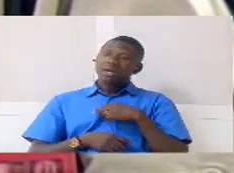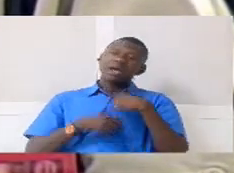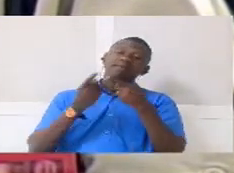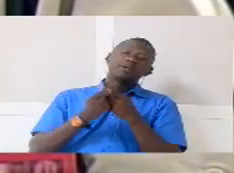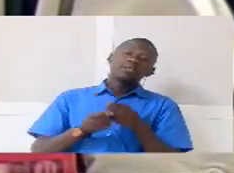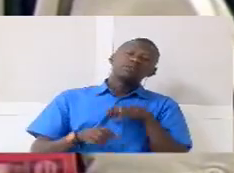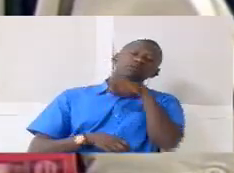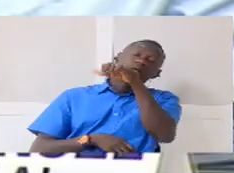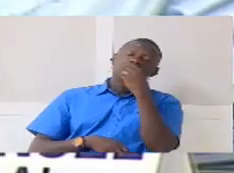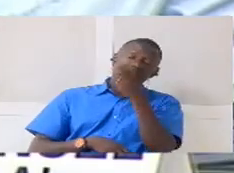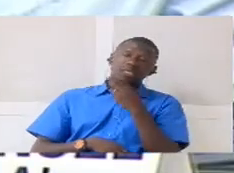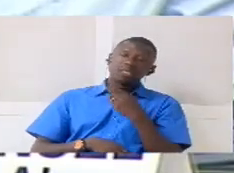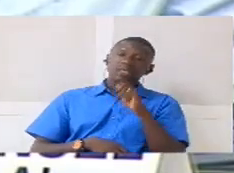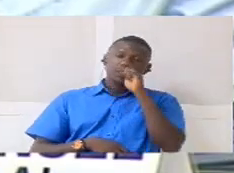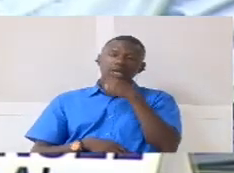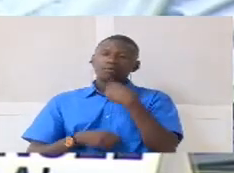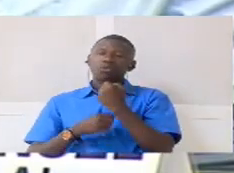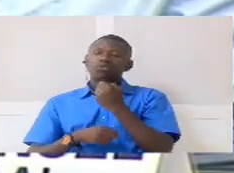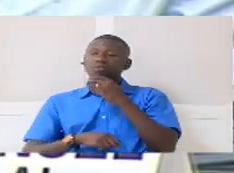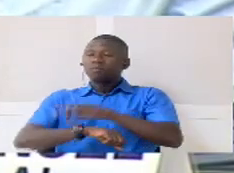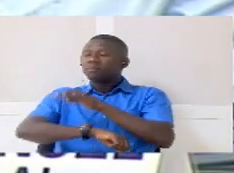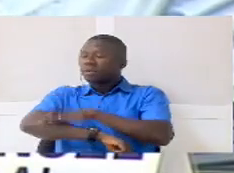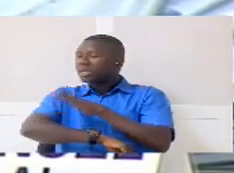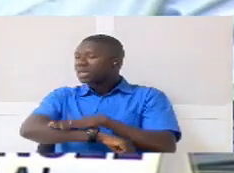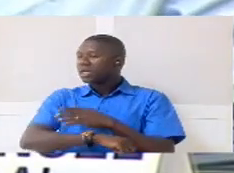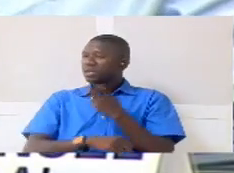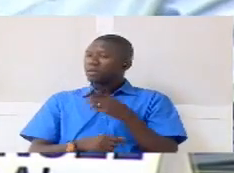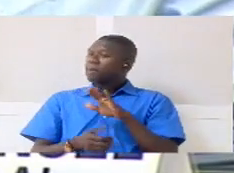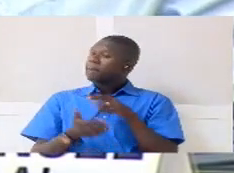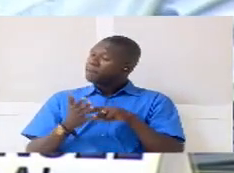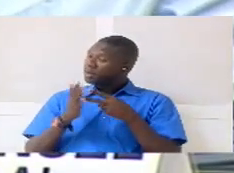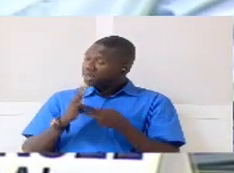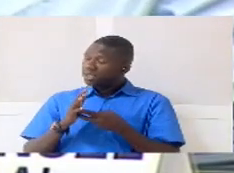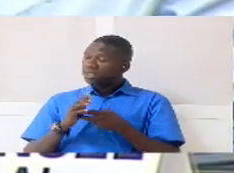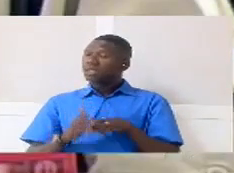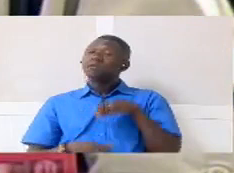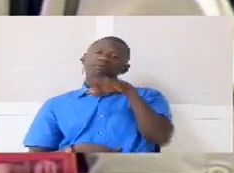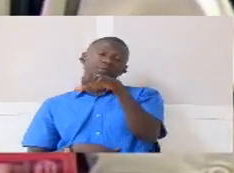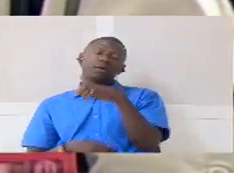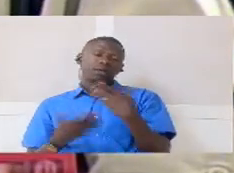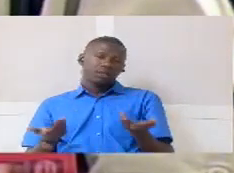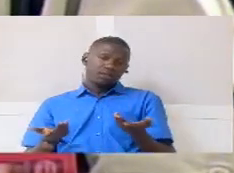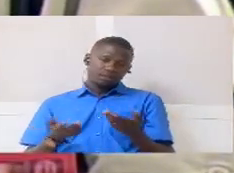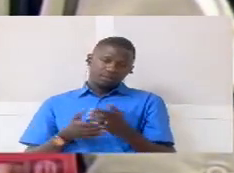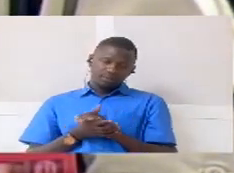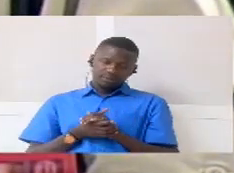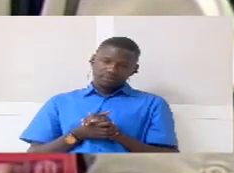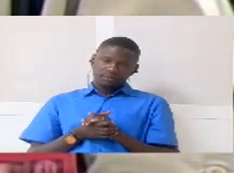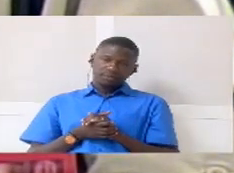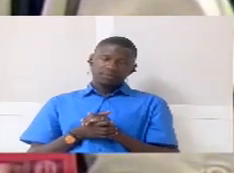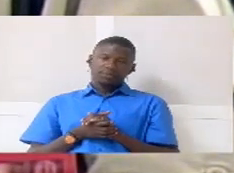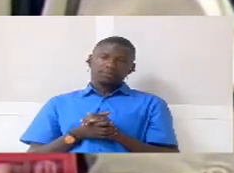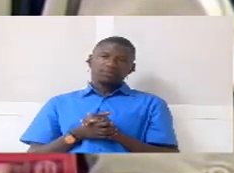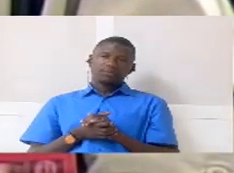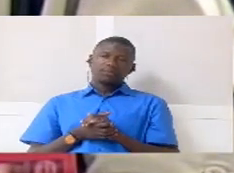in the prison nobody was held responsible. To wolem nyinti ko ni saya keta kasola obiro atumo bukala